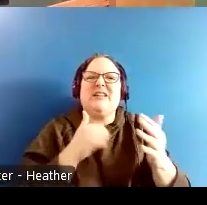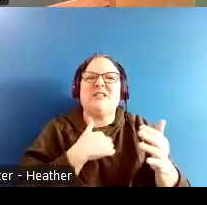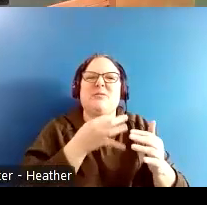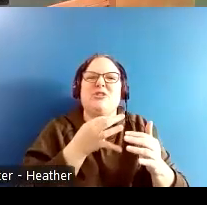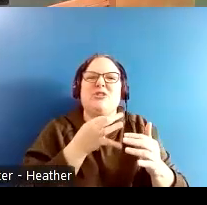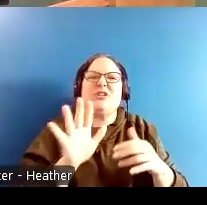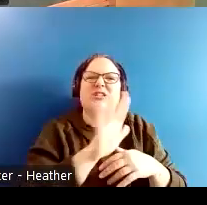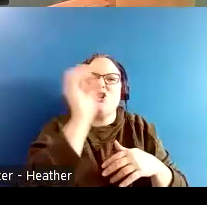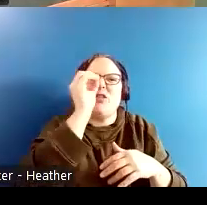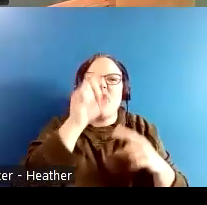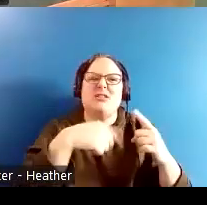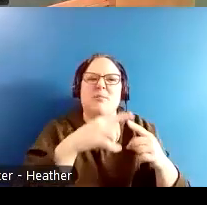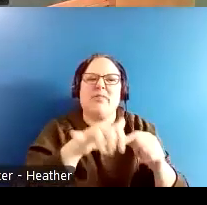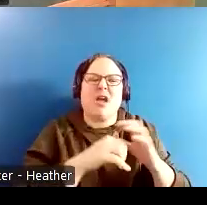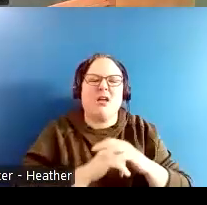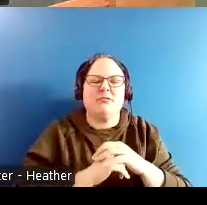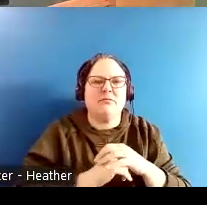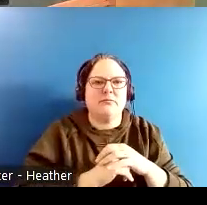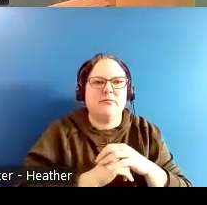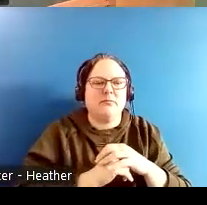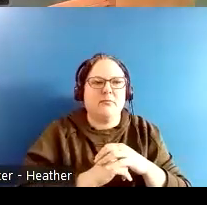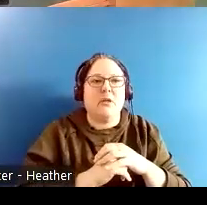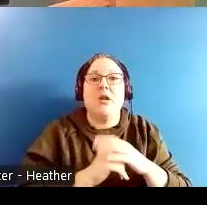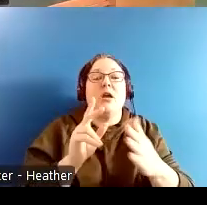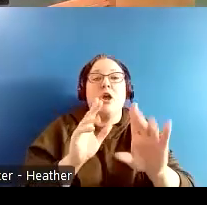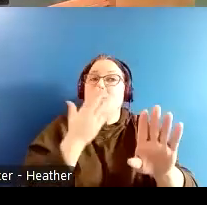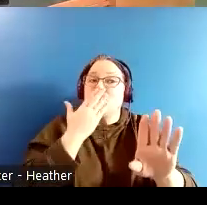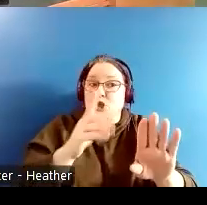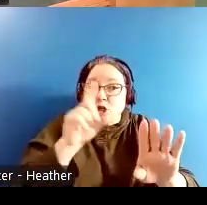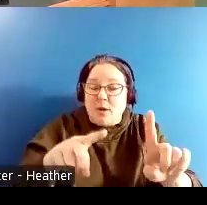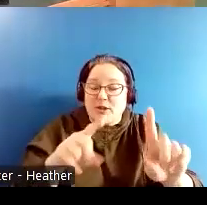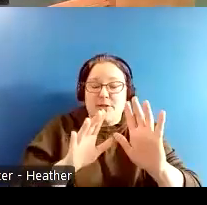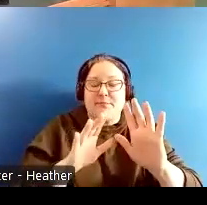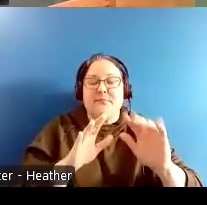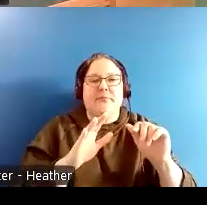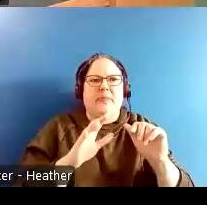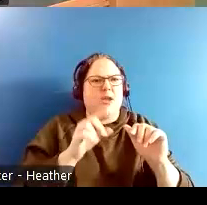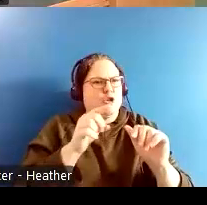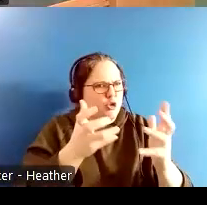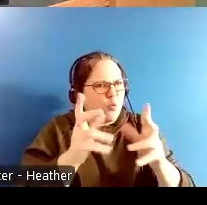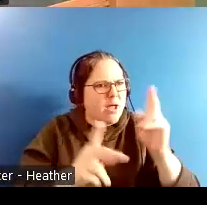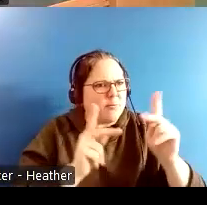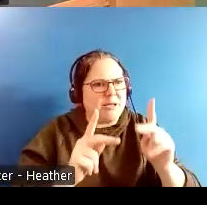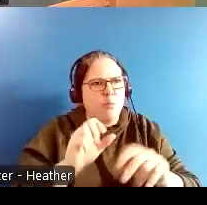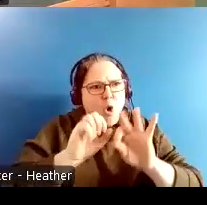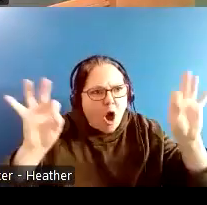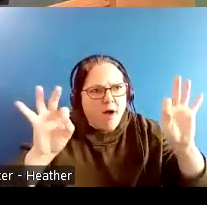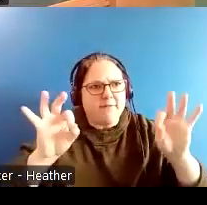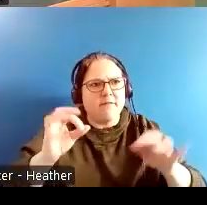about that. So the programs aren't for, it's a good question too, about you want to get people off screens. So